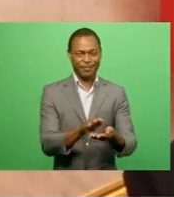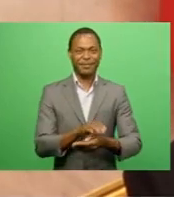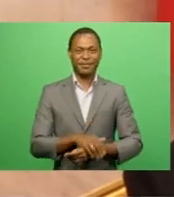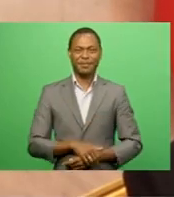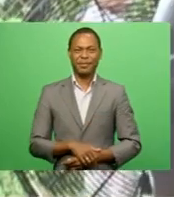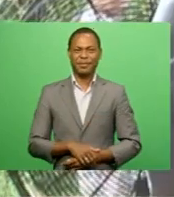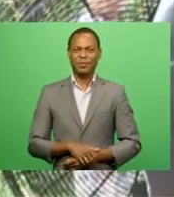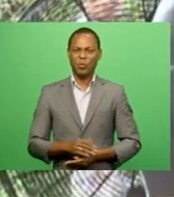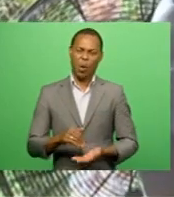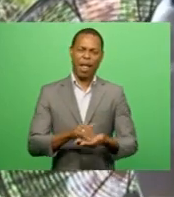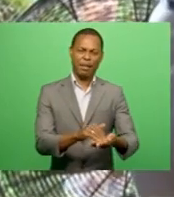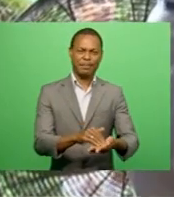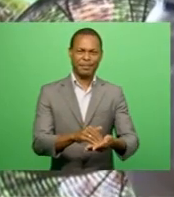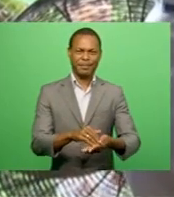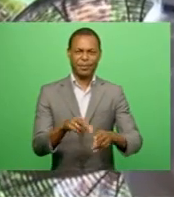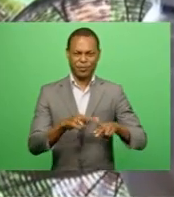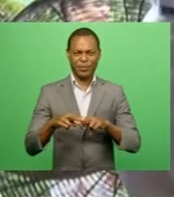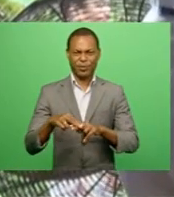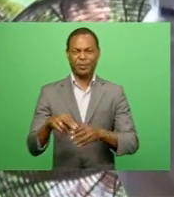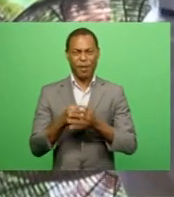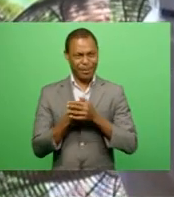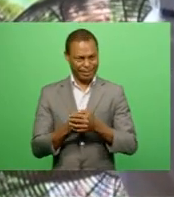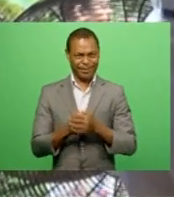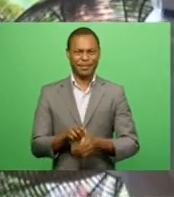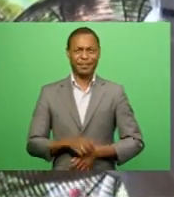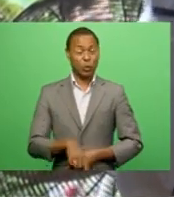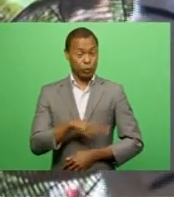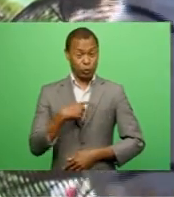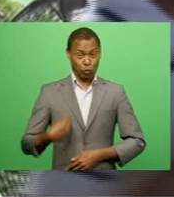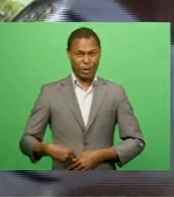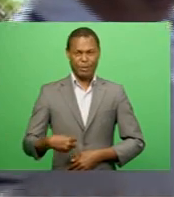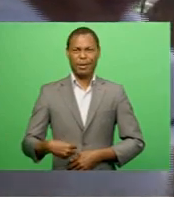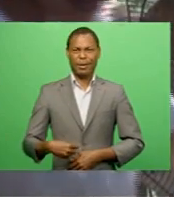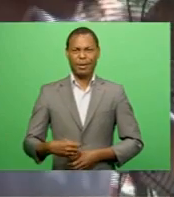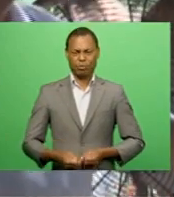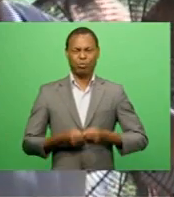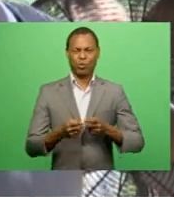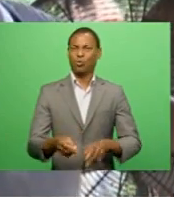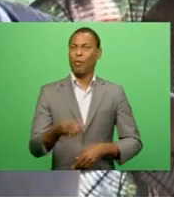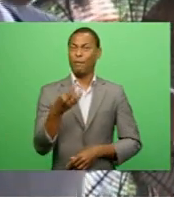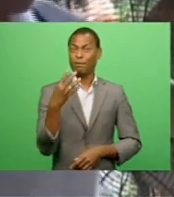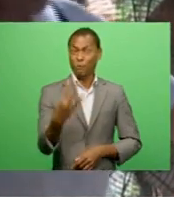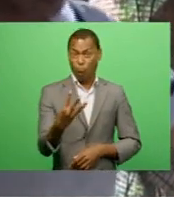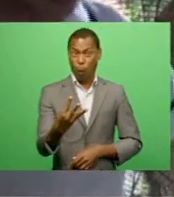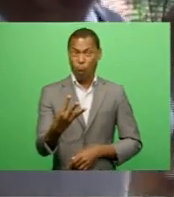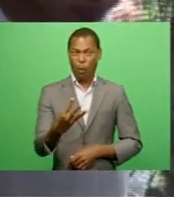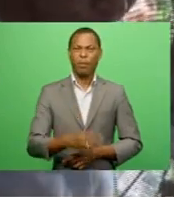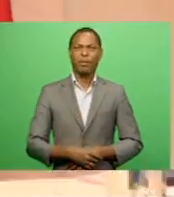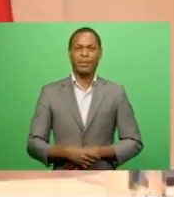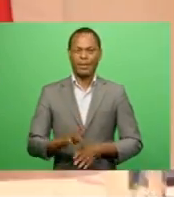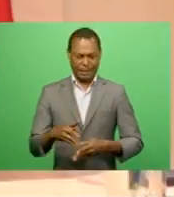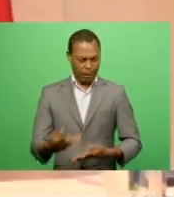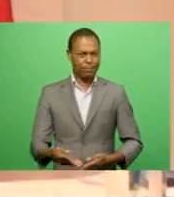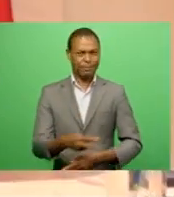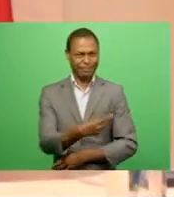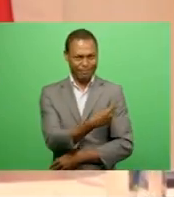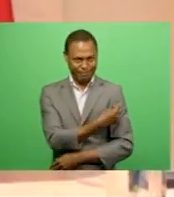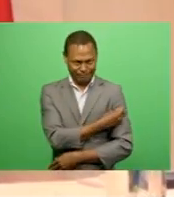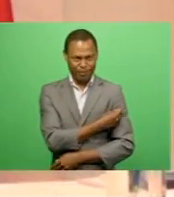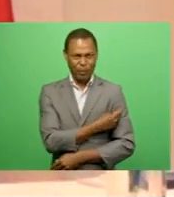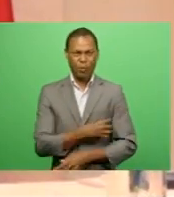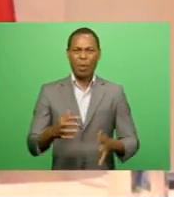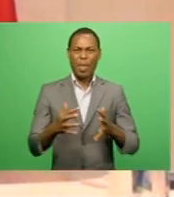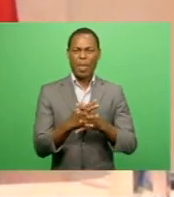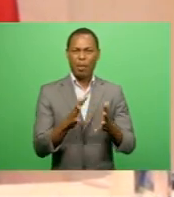Fijian friends. The ambassador says China has produced 4 vaccines, of which 2 will soon get the certification from the World